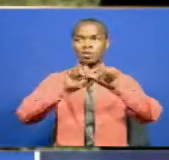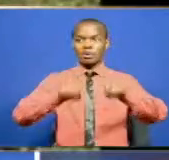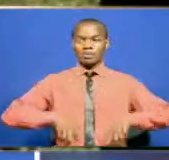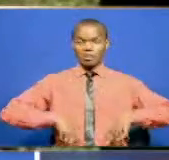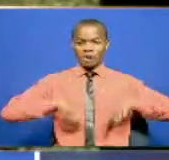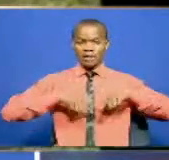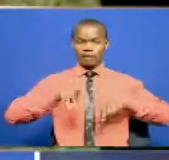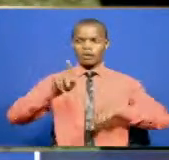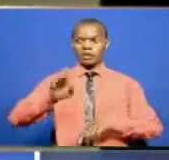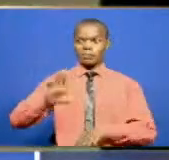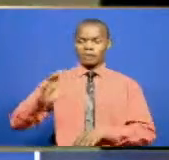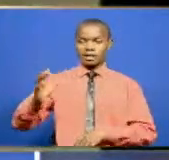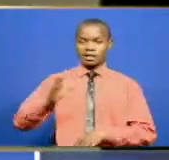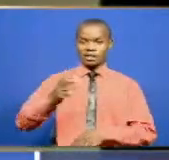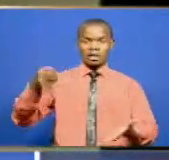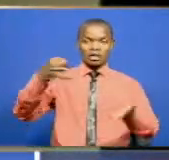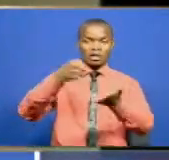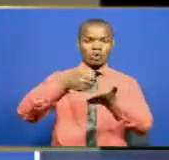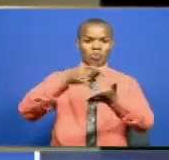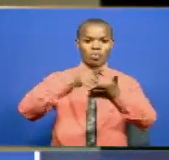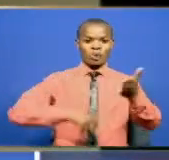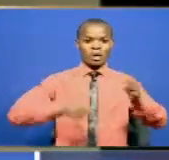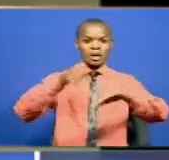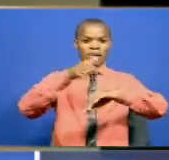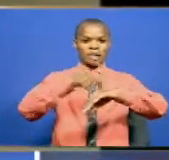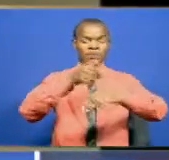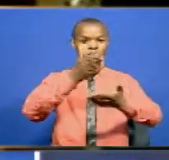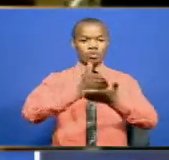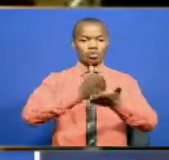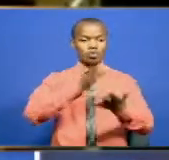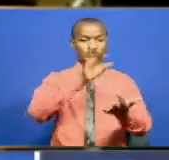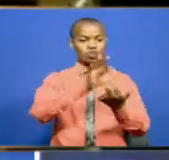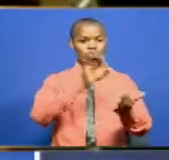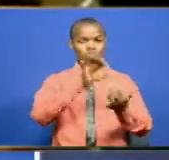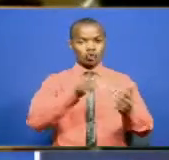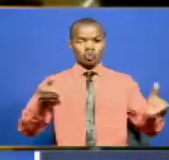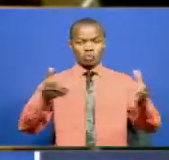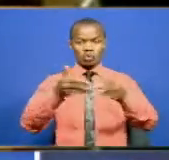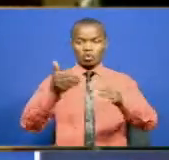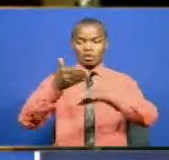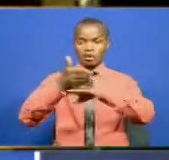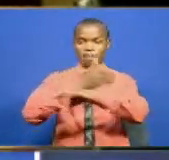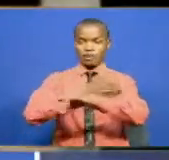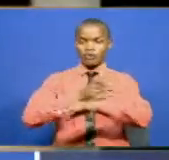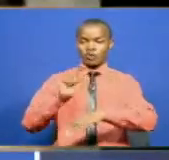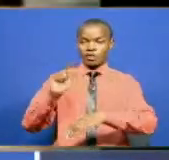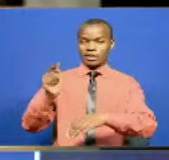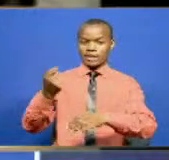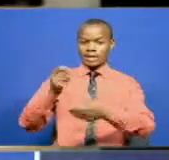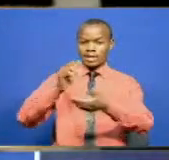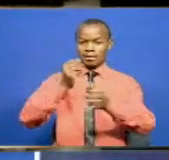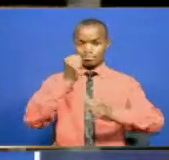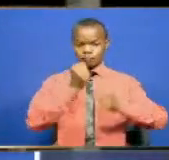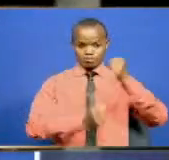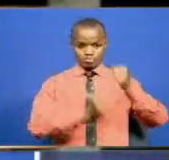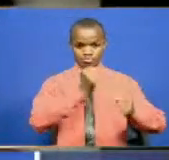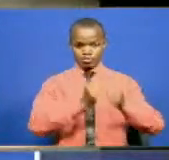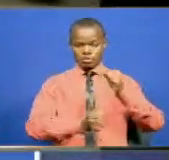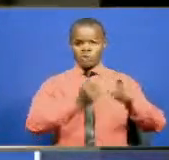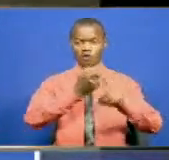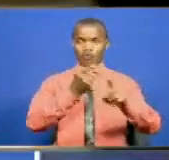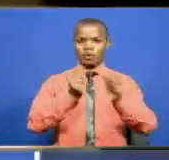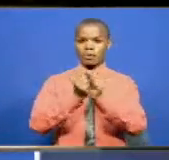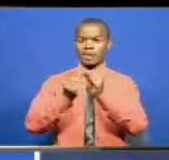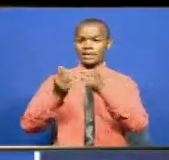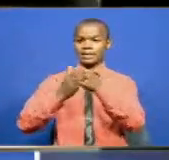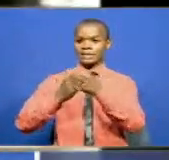KBC Channel 1, will include marching by a selected number of former and current Kenyan athletes from 1950s to date,